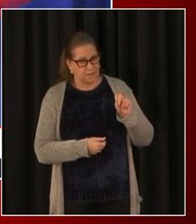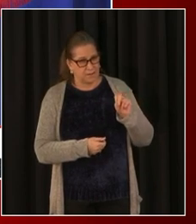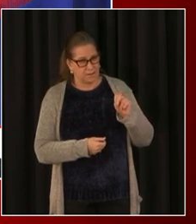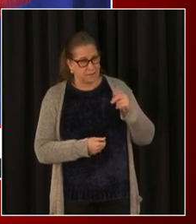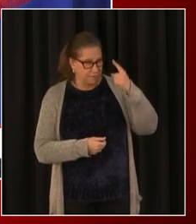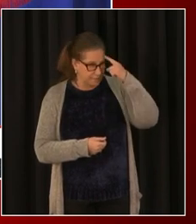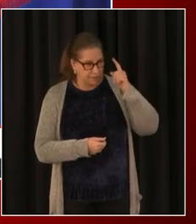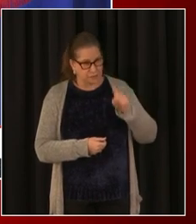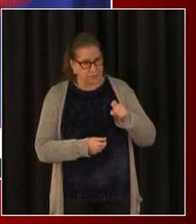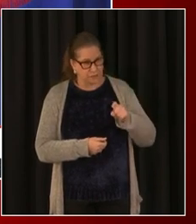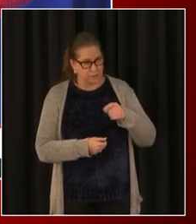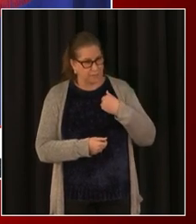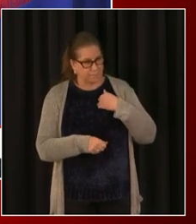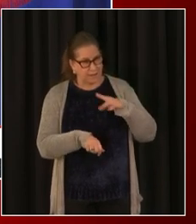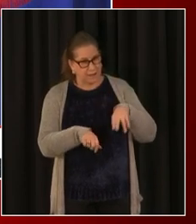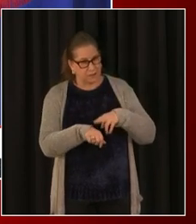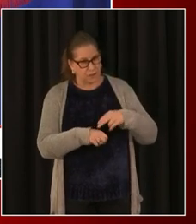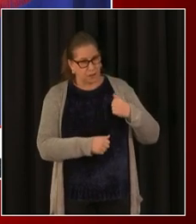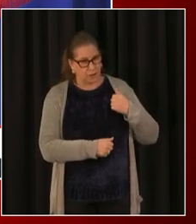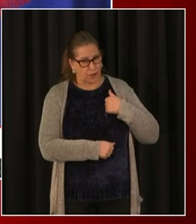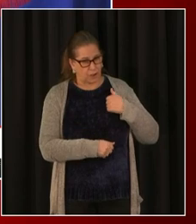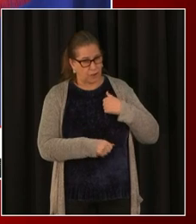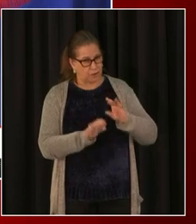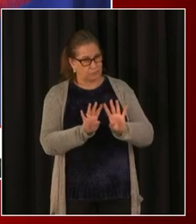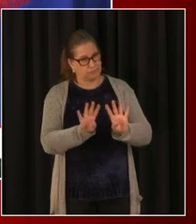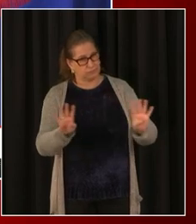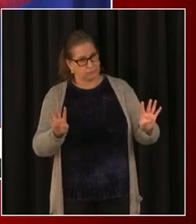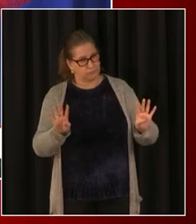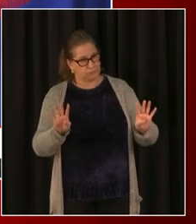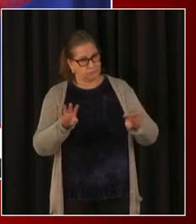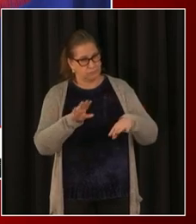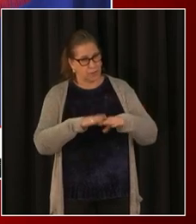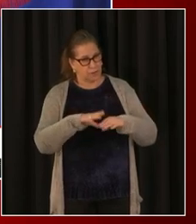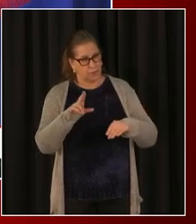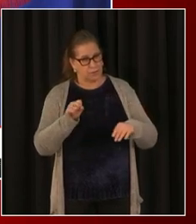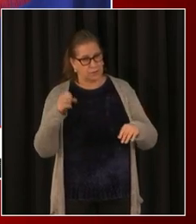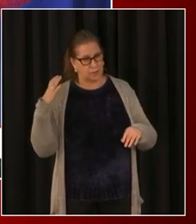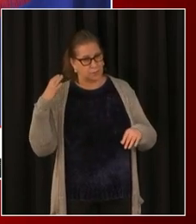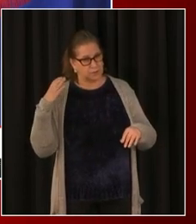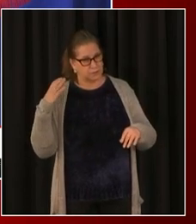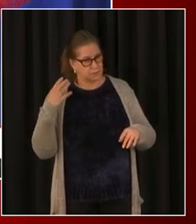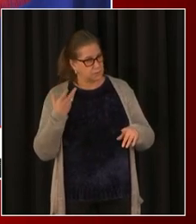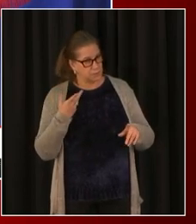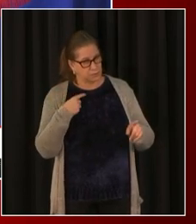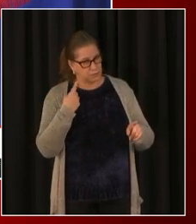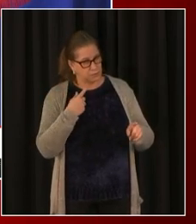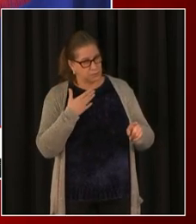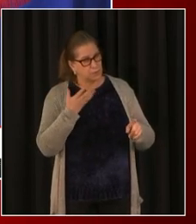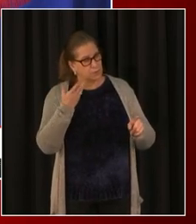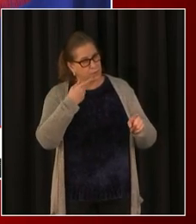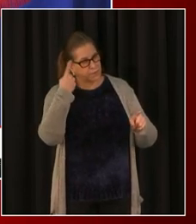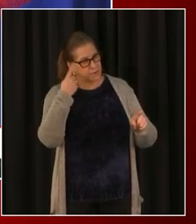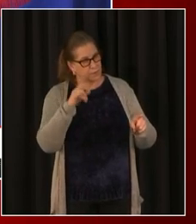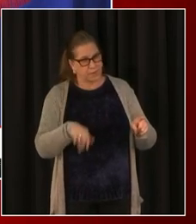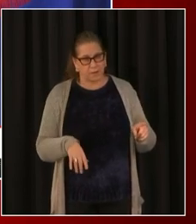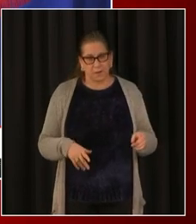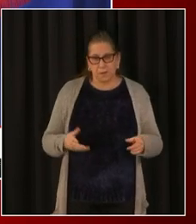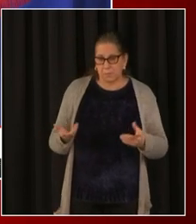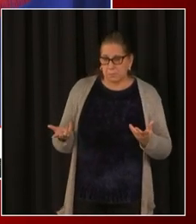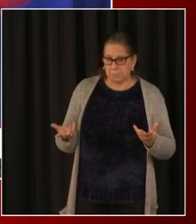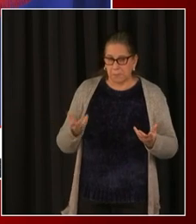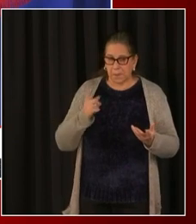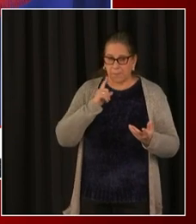was in front of the Capitol, what goes through your head when you hear that? Well, for our part, we